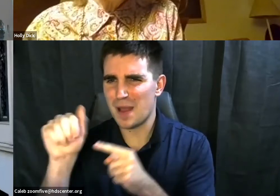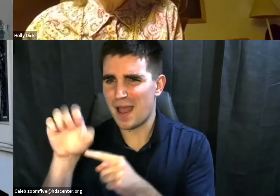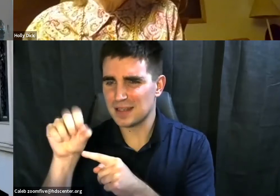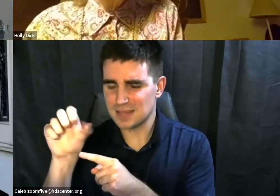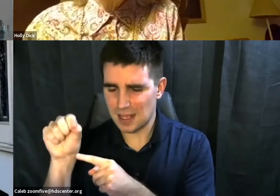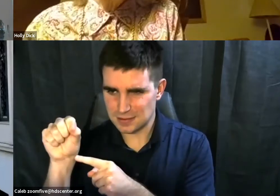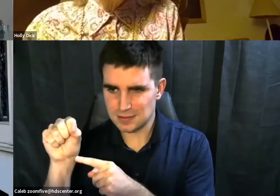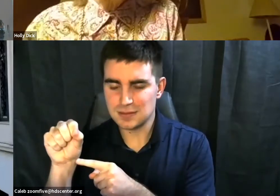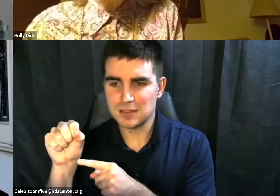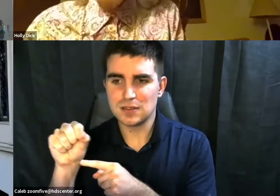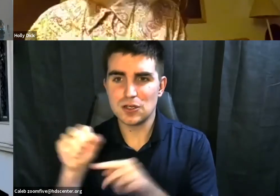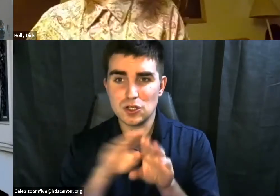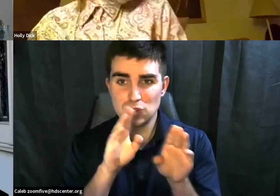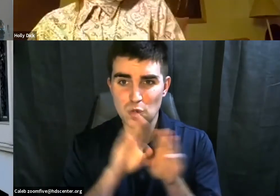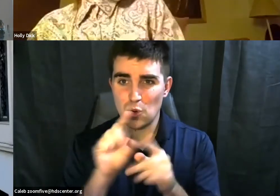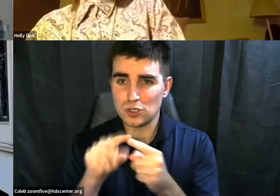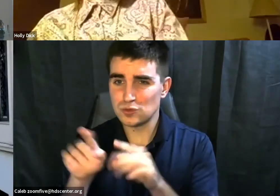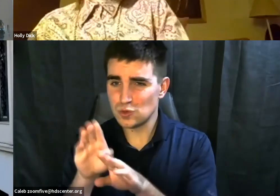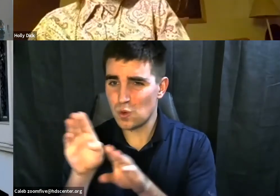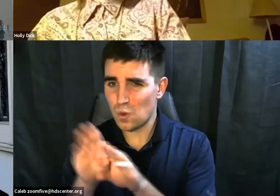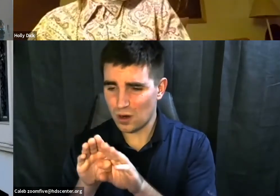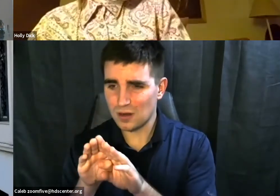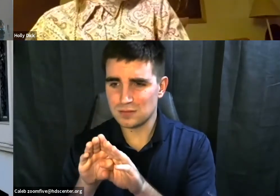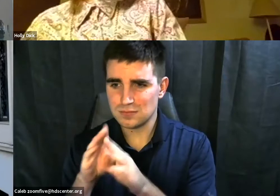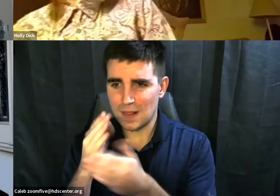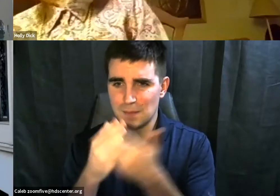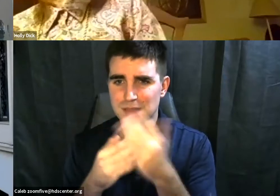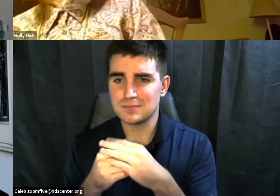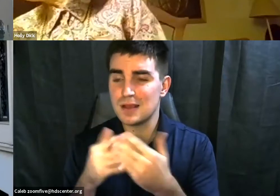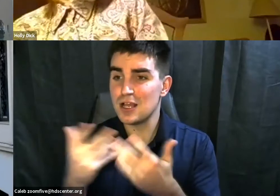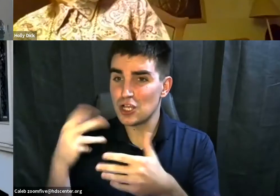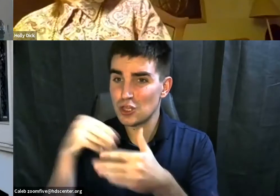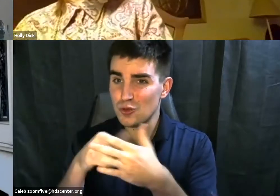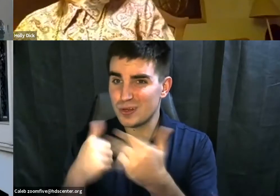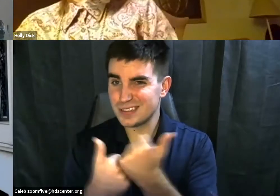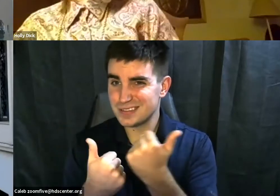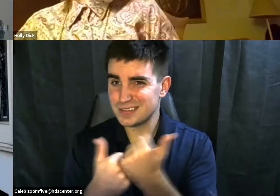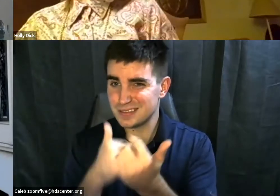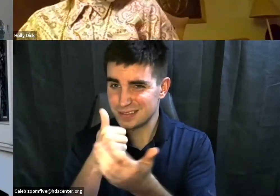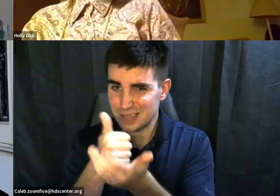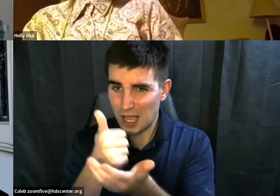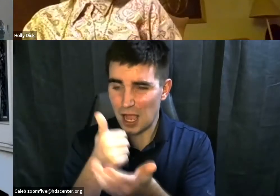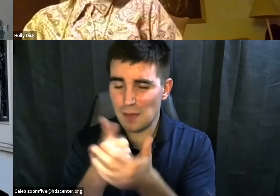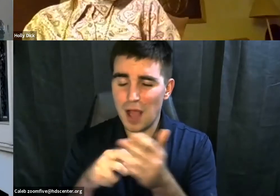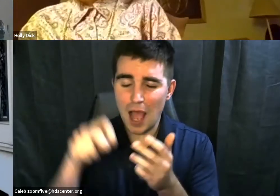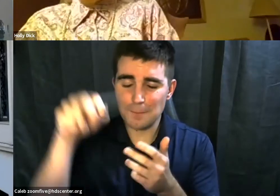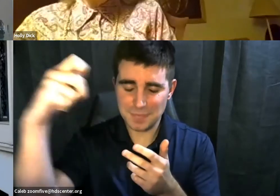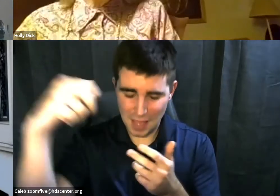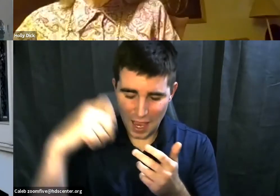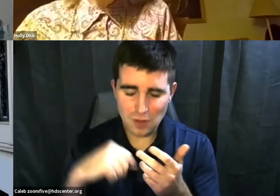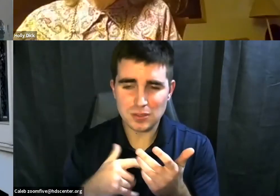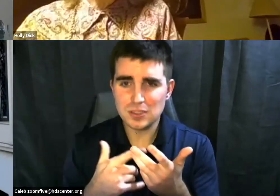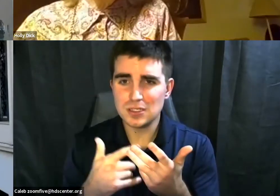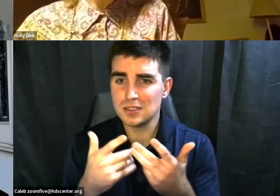The door-to-door element, including assistance up or down steps, was a founding principle of Magic Carpet and continues with